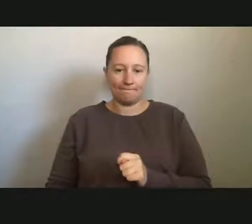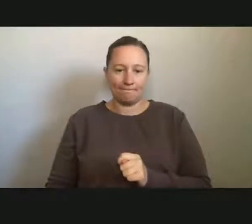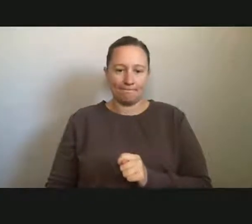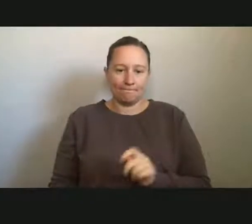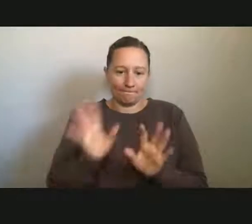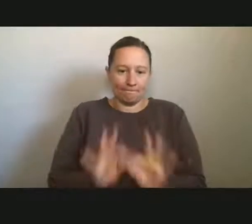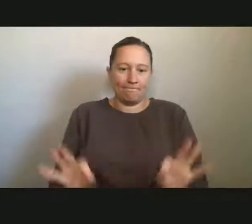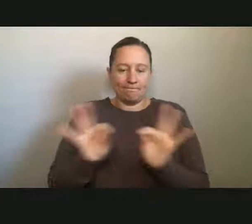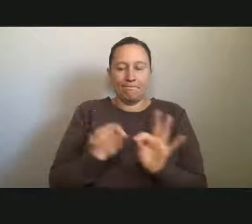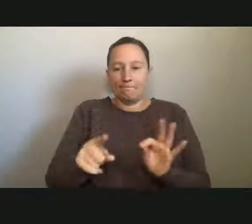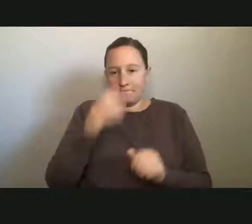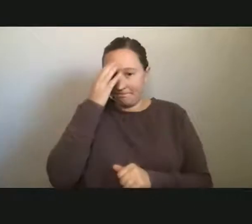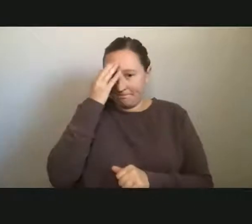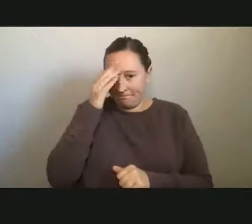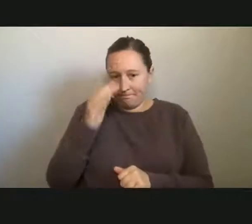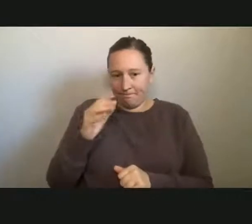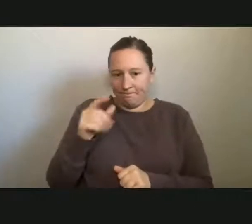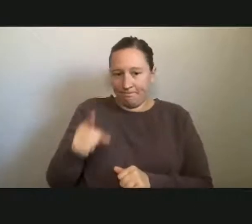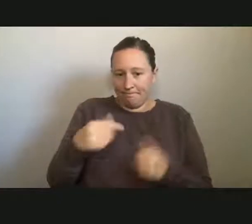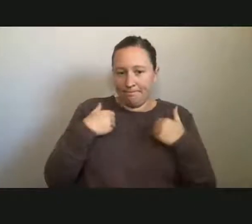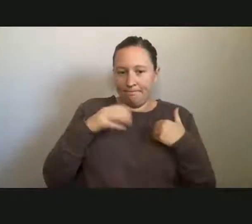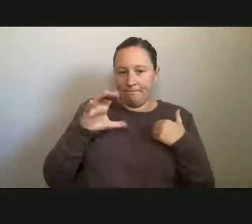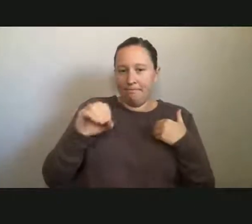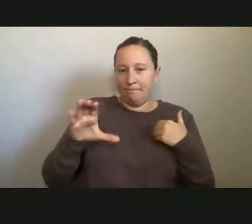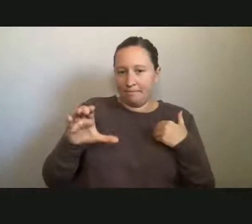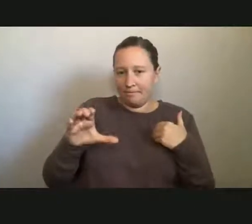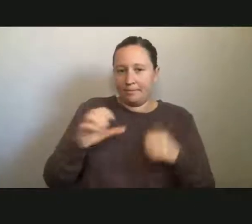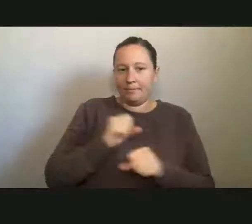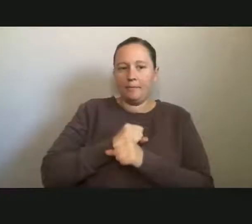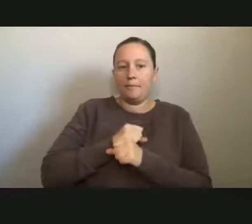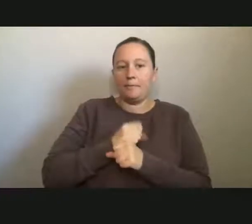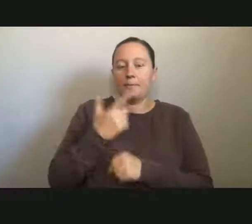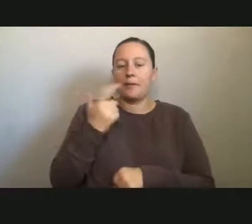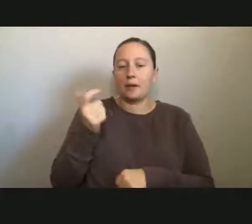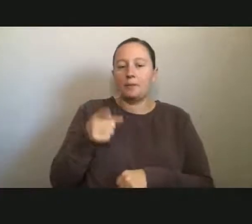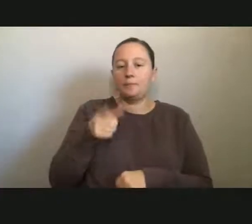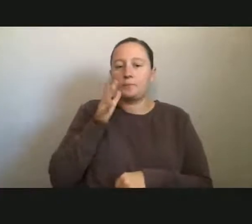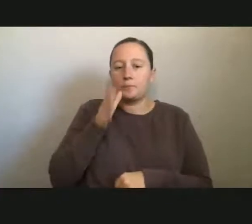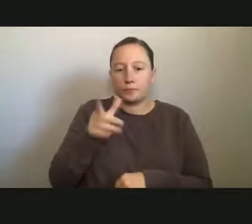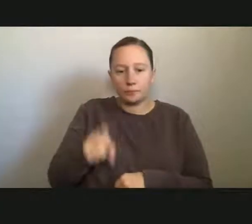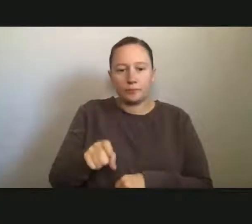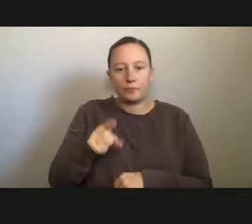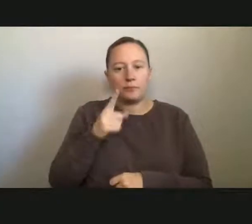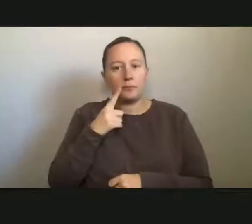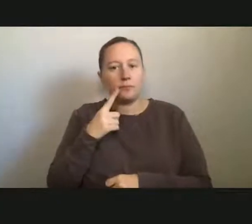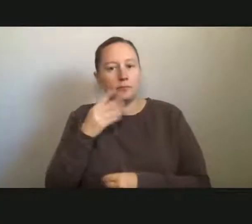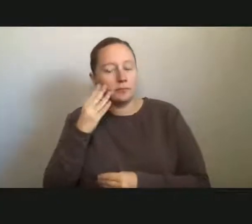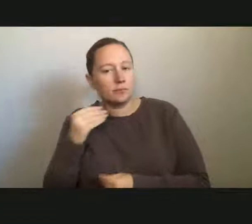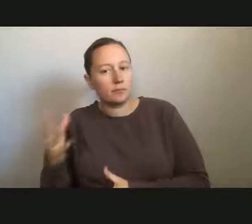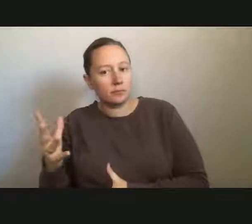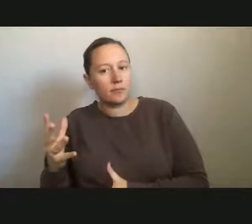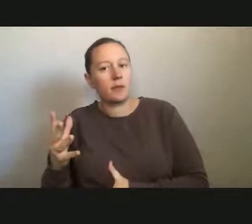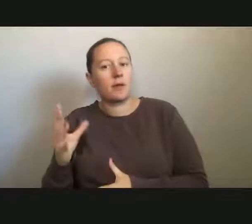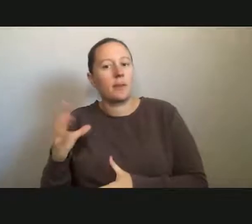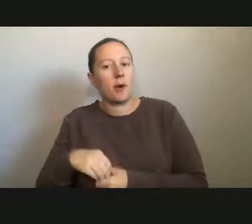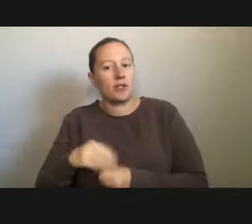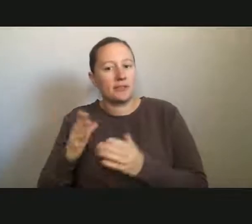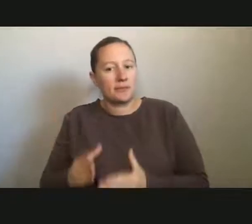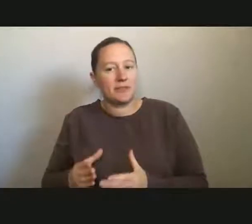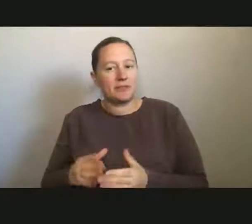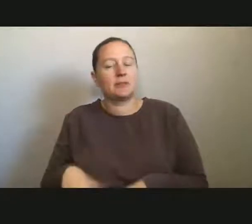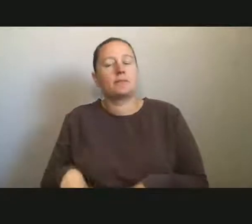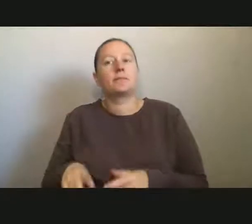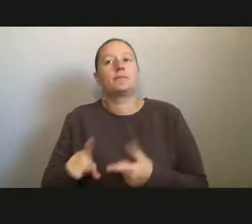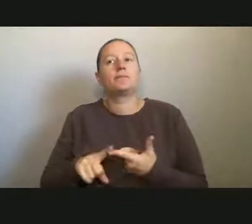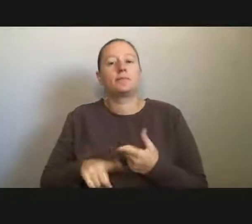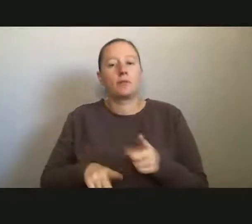you know if you have COC protections, because you will need to disclose that to your participants. And you